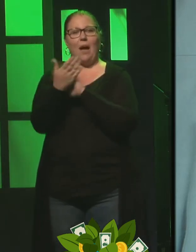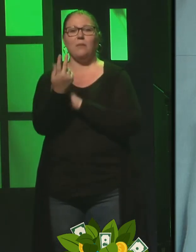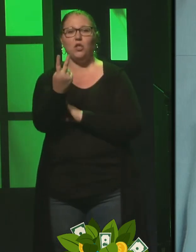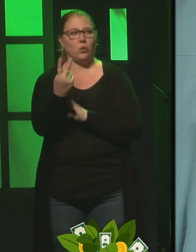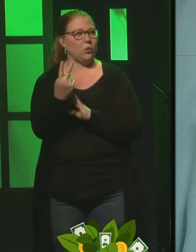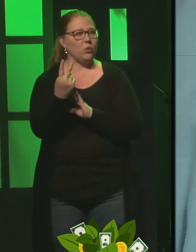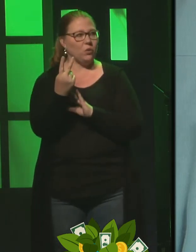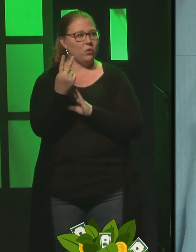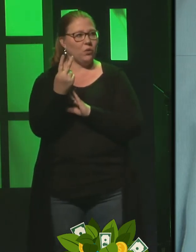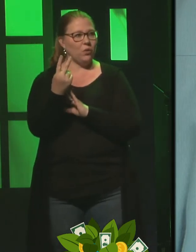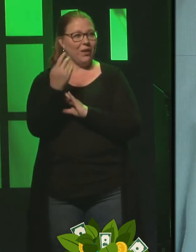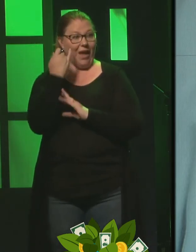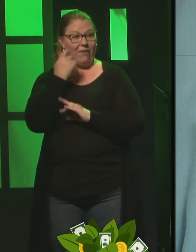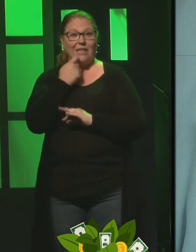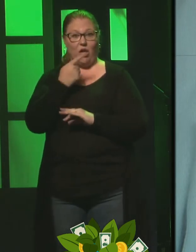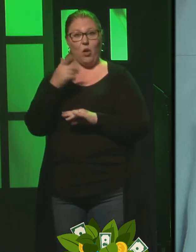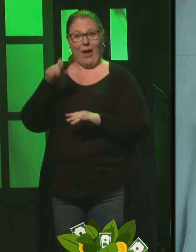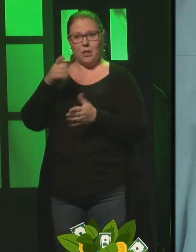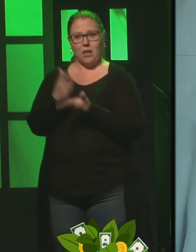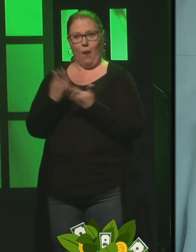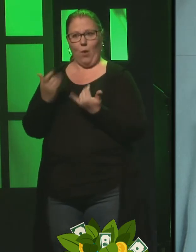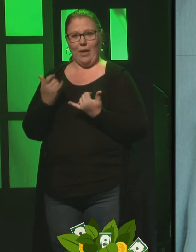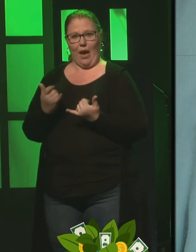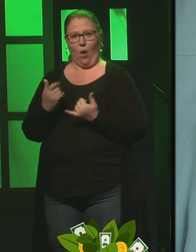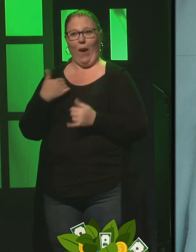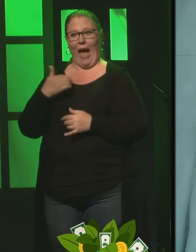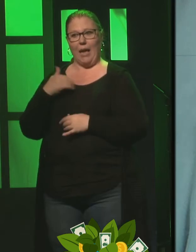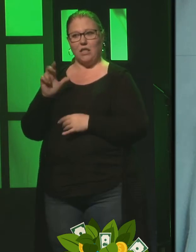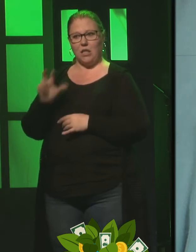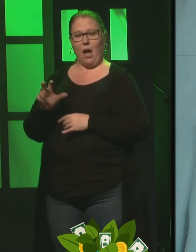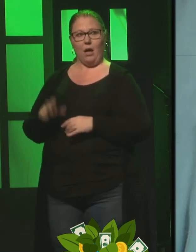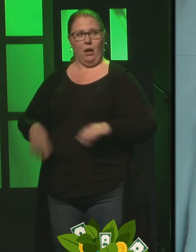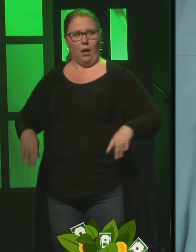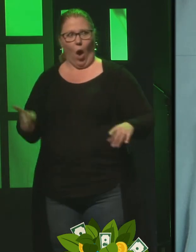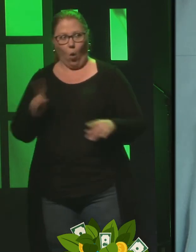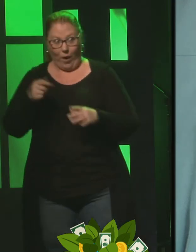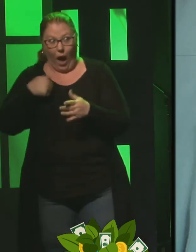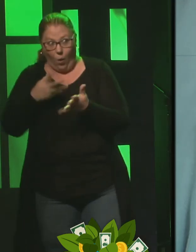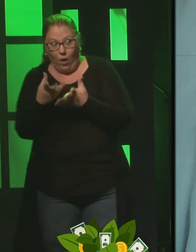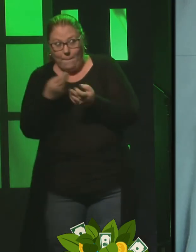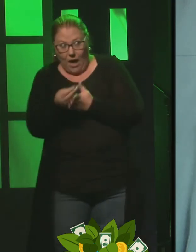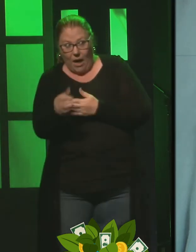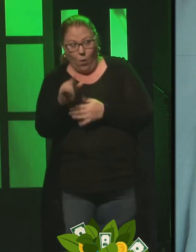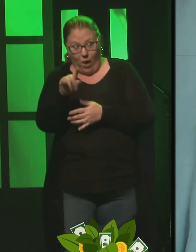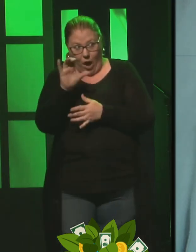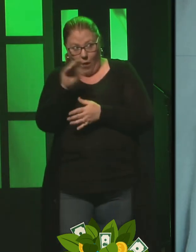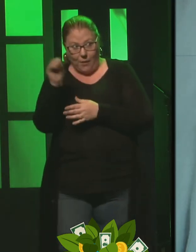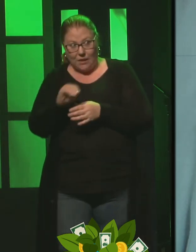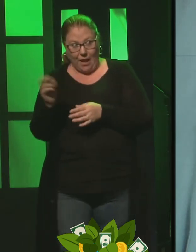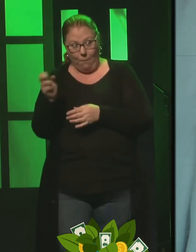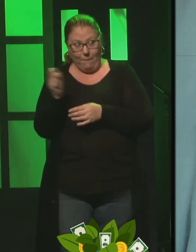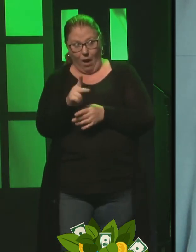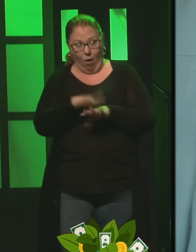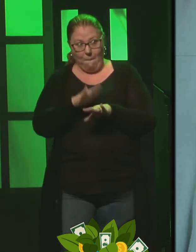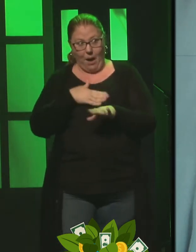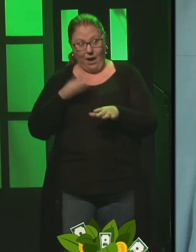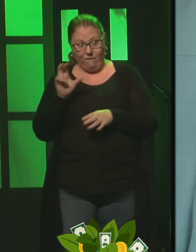if I were telling you I had a stock right now that did that, you'd be like, where's the money? 100% return on my